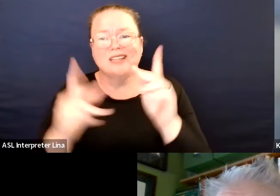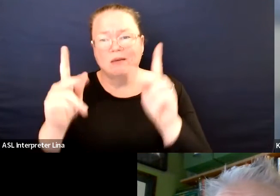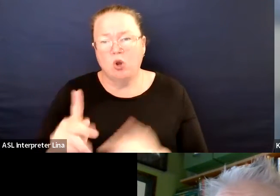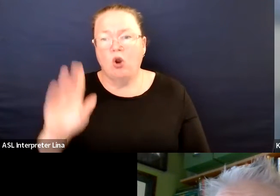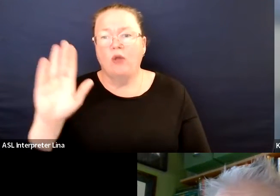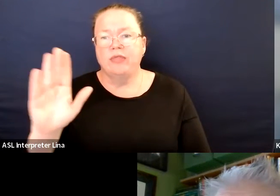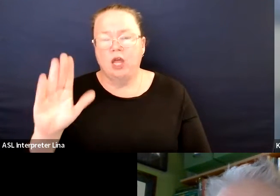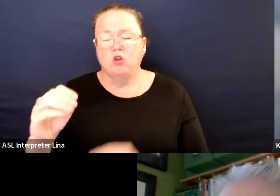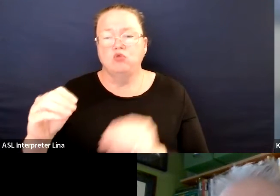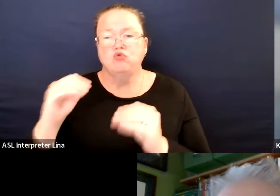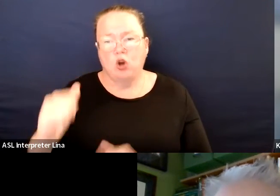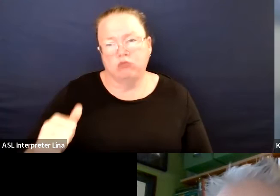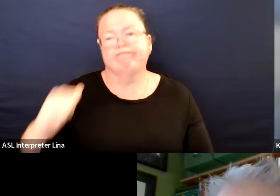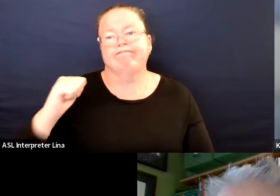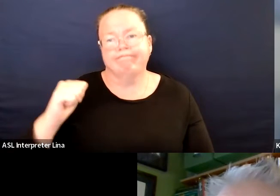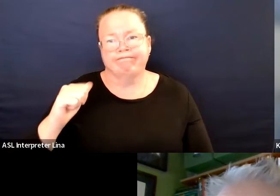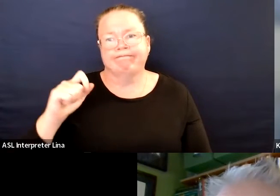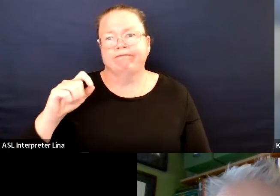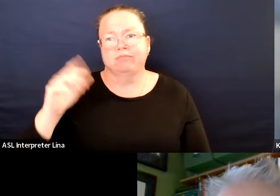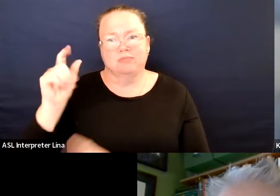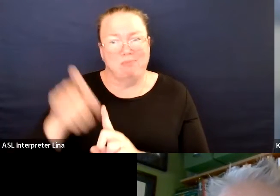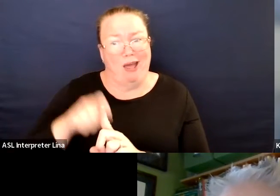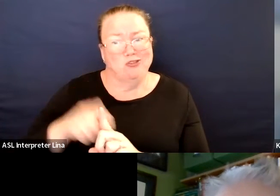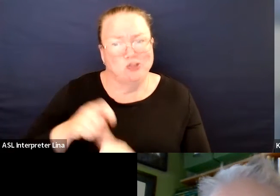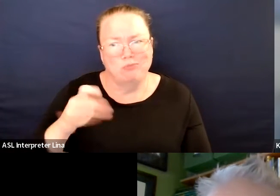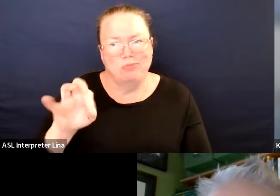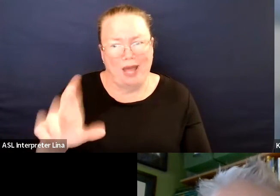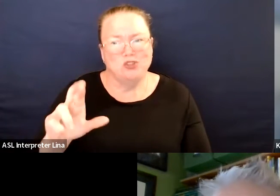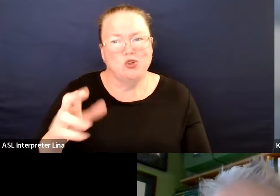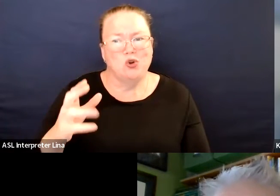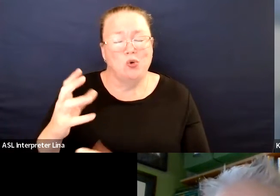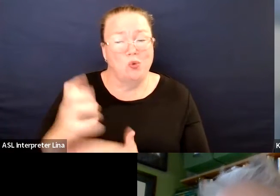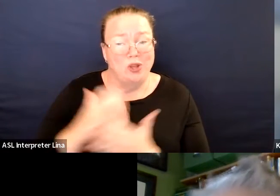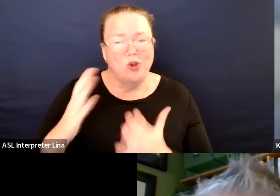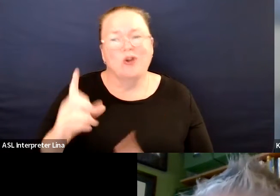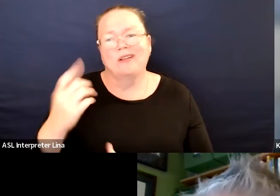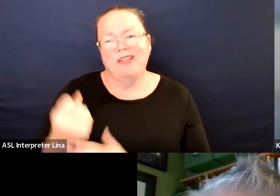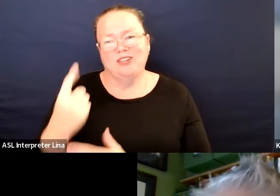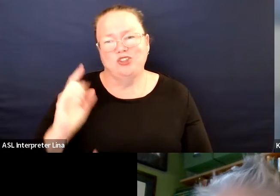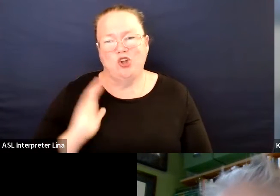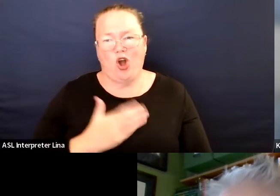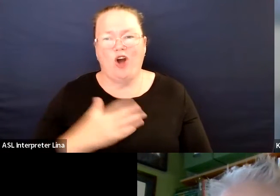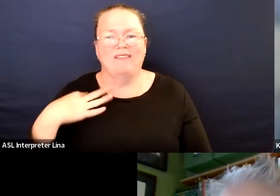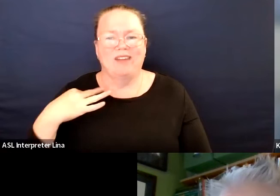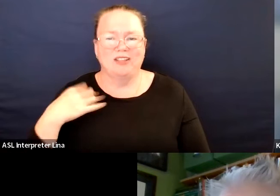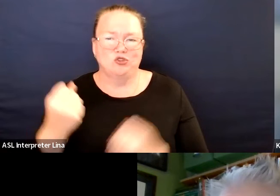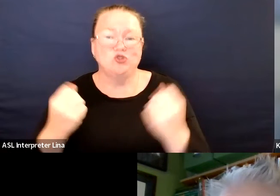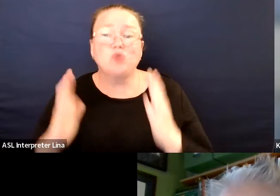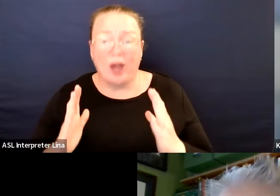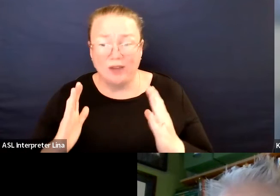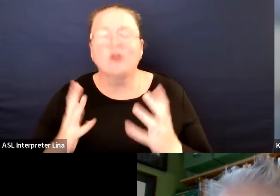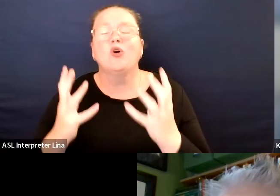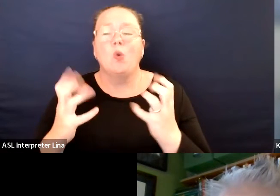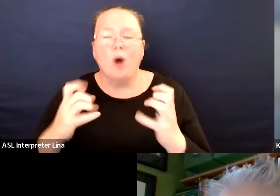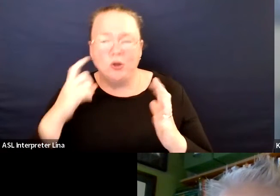Relentless Badger Award winner, we call it. And ours was a volunteer driver last year. So we really wanted